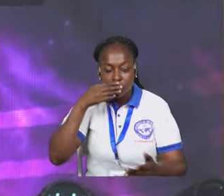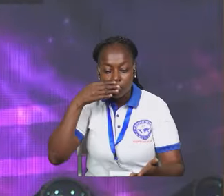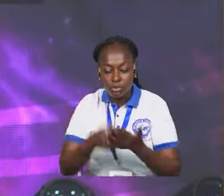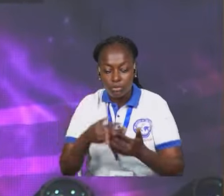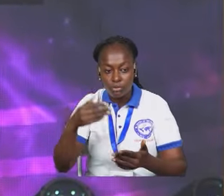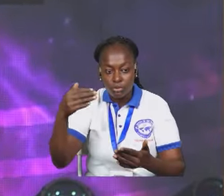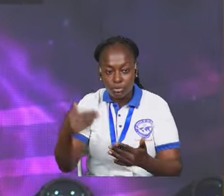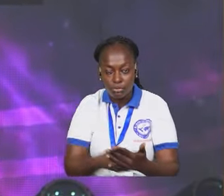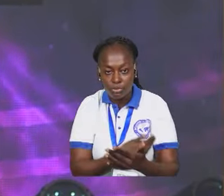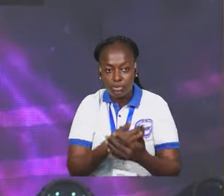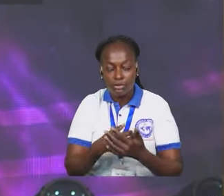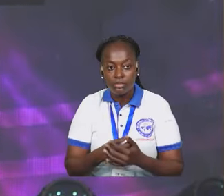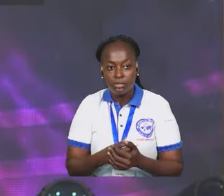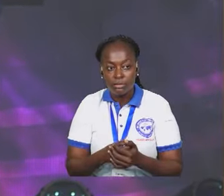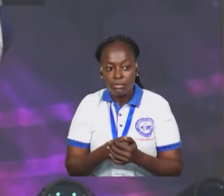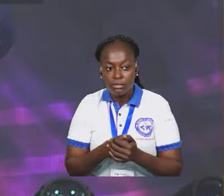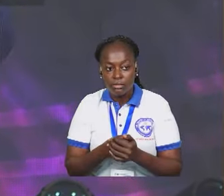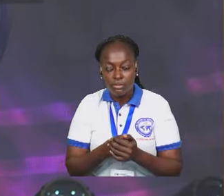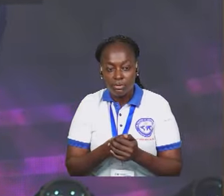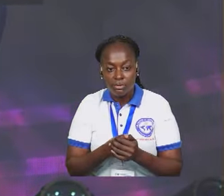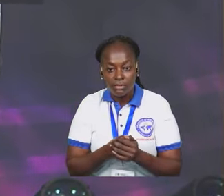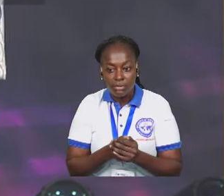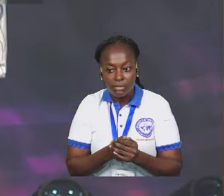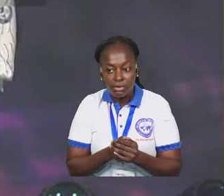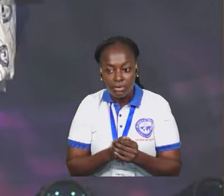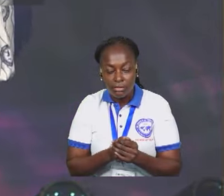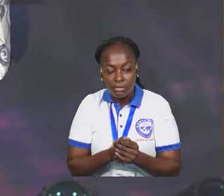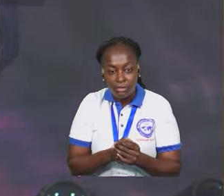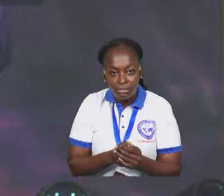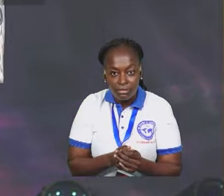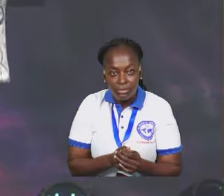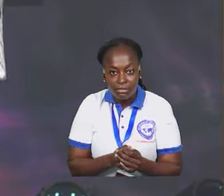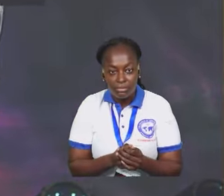the gospel message,